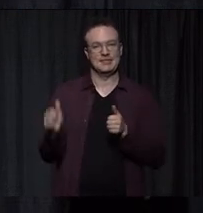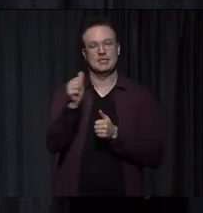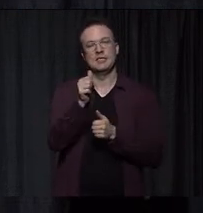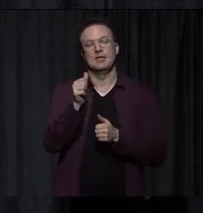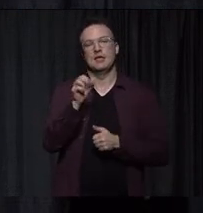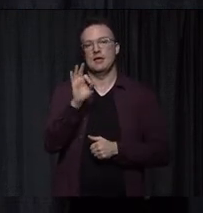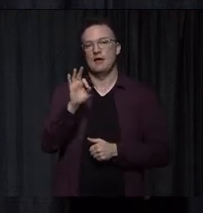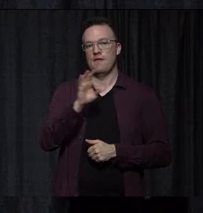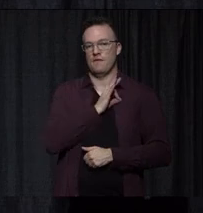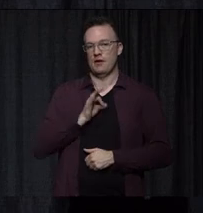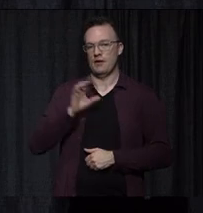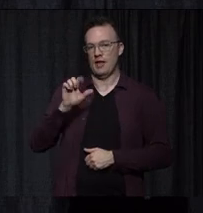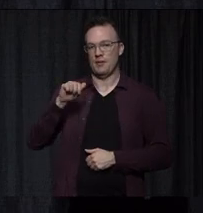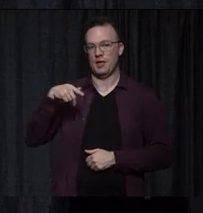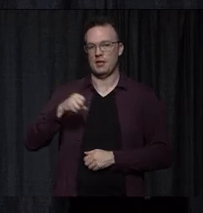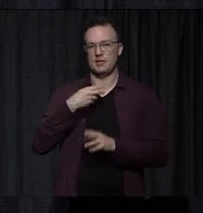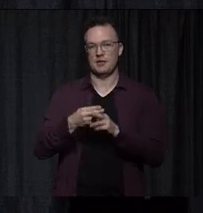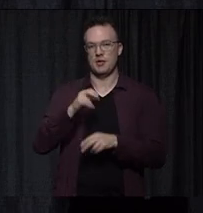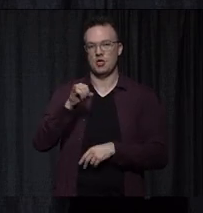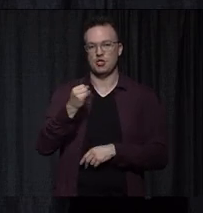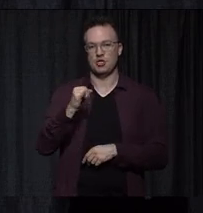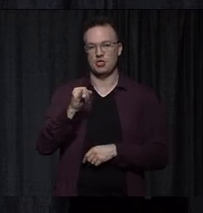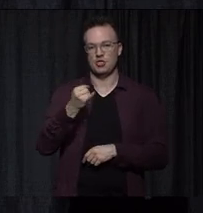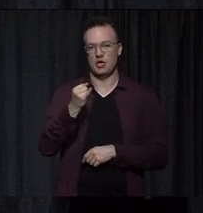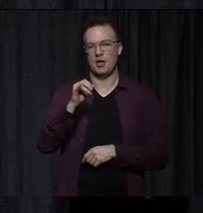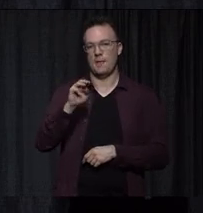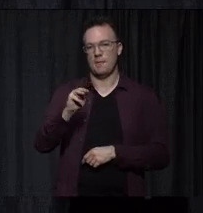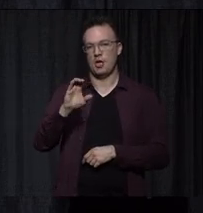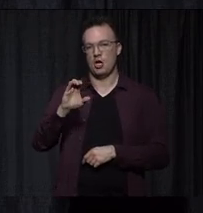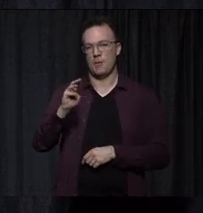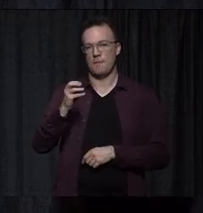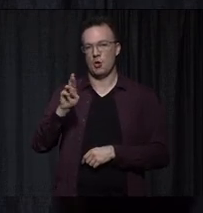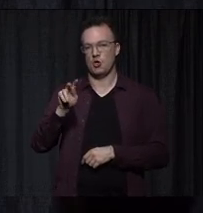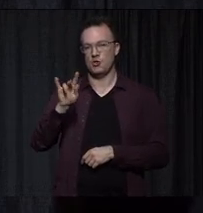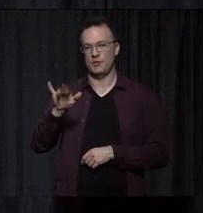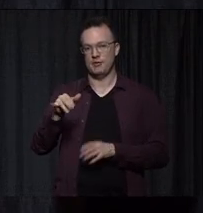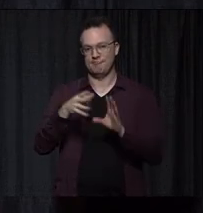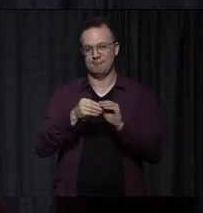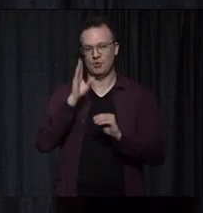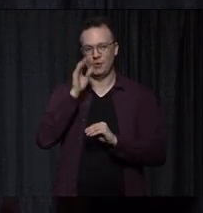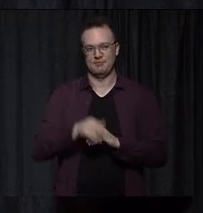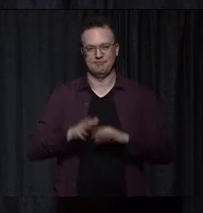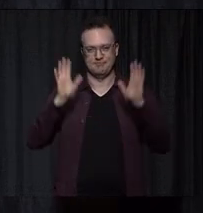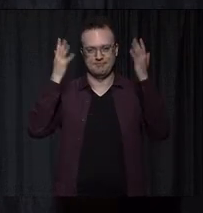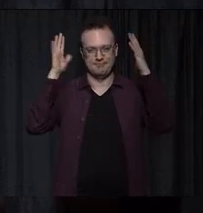Arts and Professional Studies, JJ McMurtry, to say a few words.